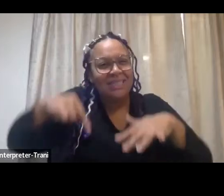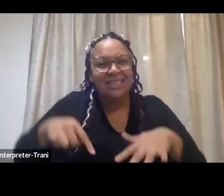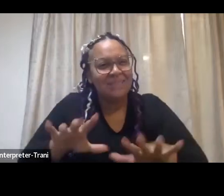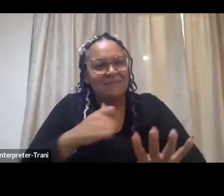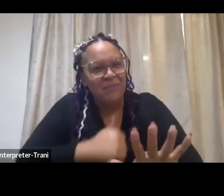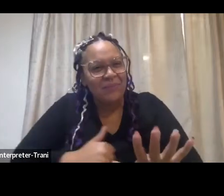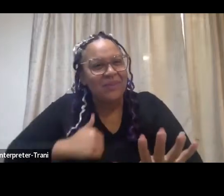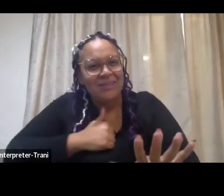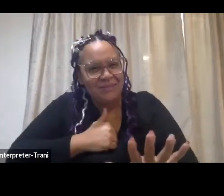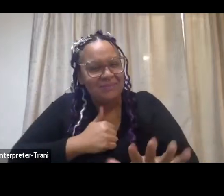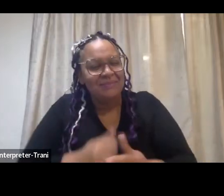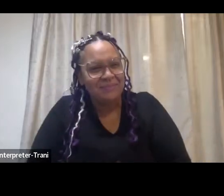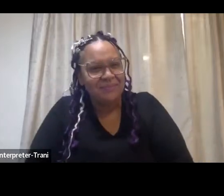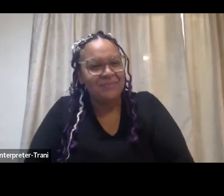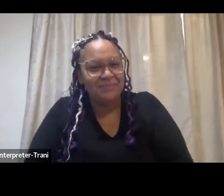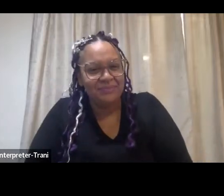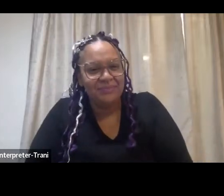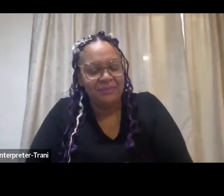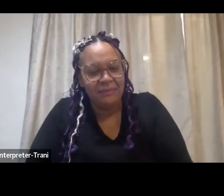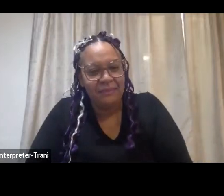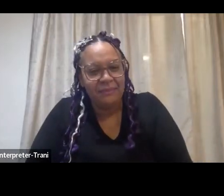Um,